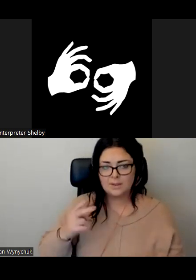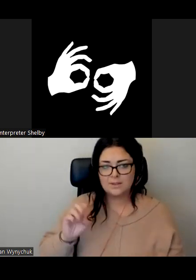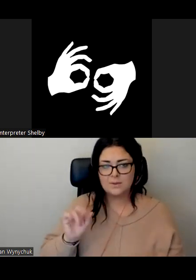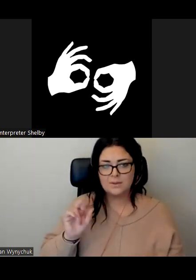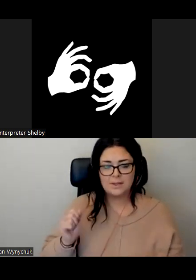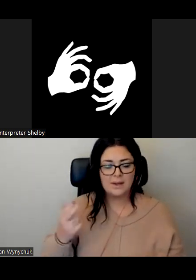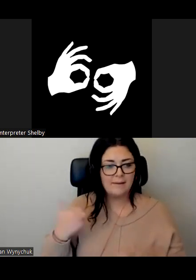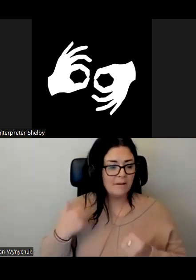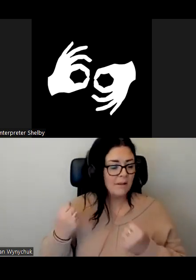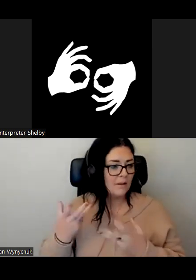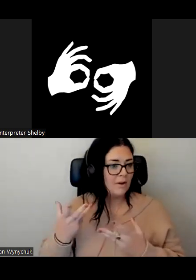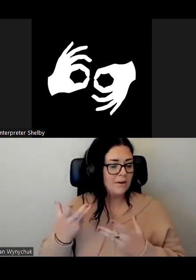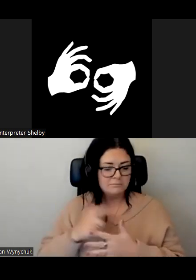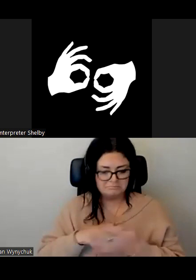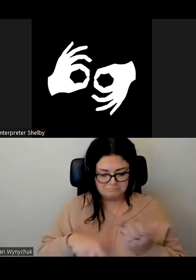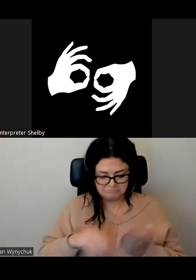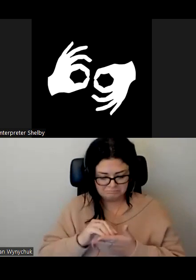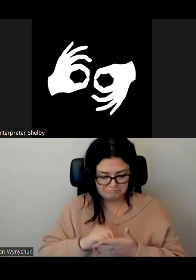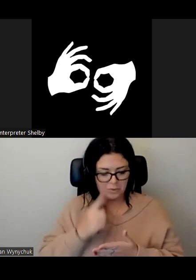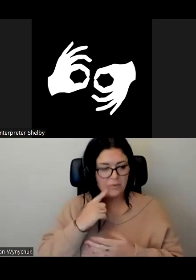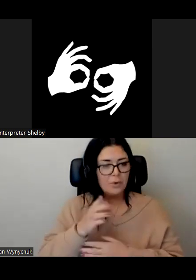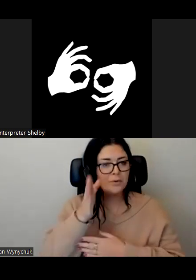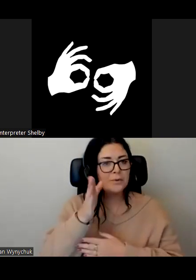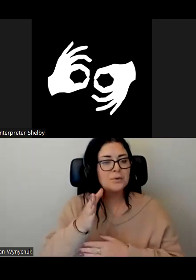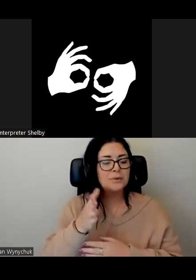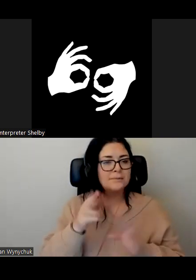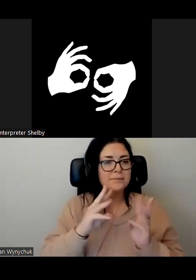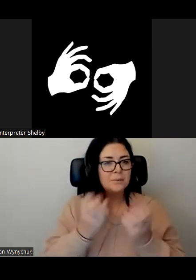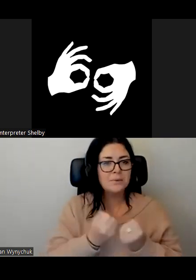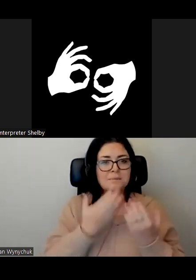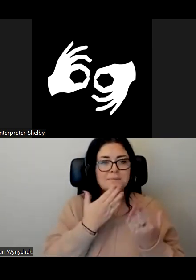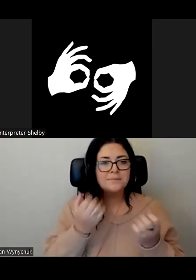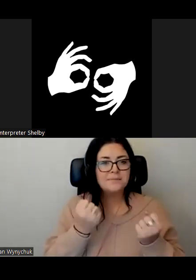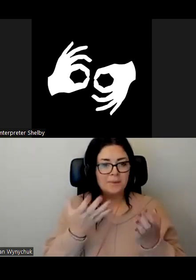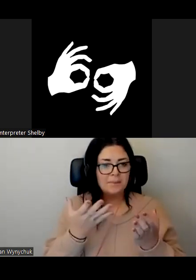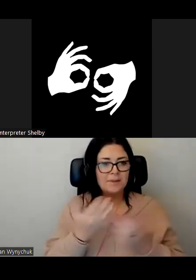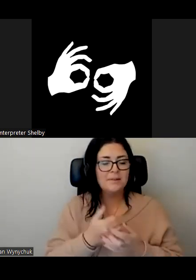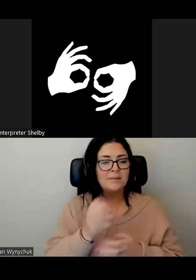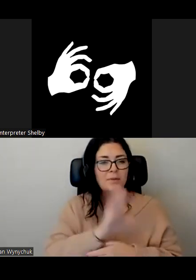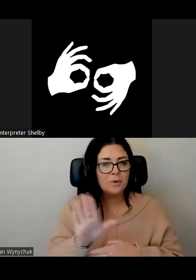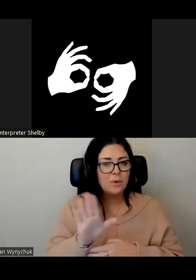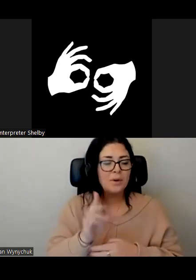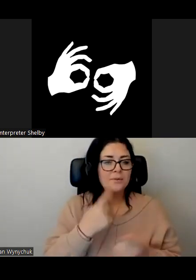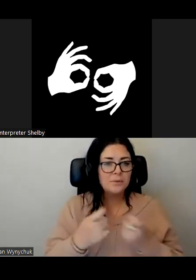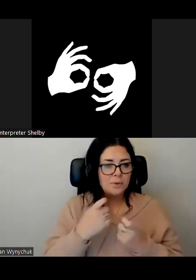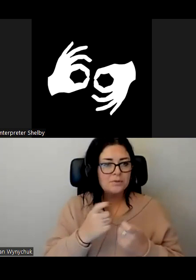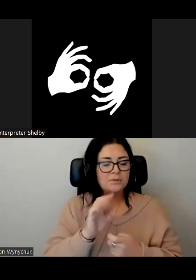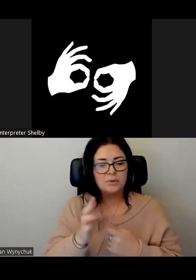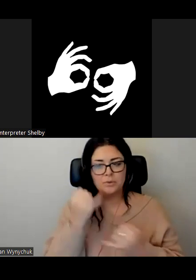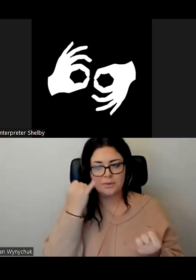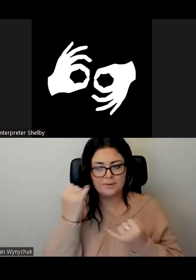session for other future sessions. So thank you so much, everybody, for all those questions and ideas coming